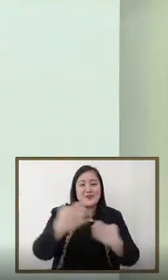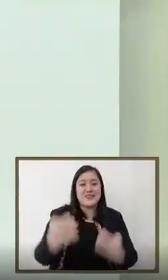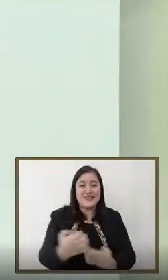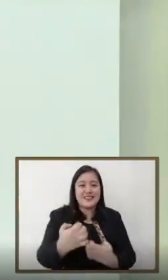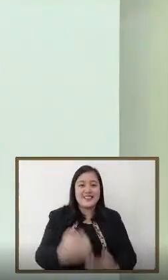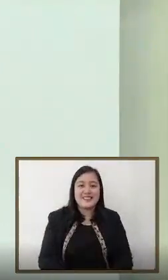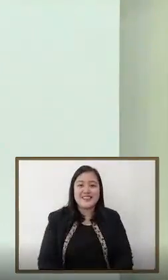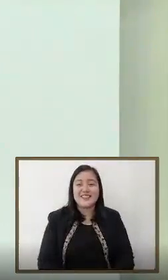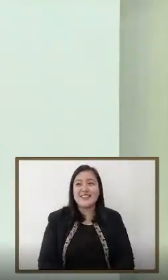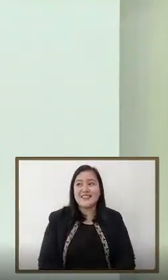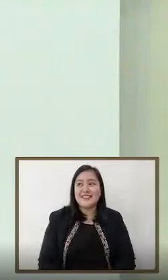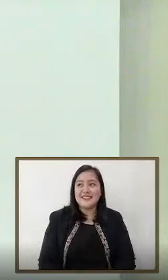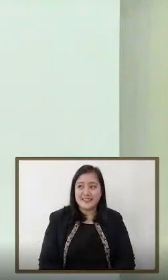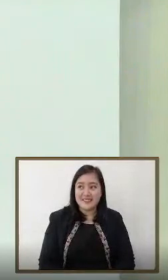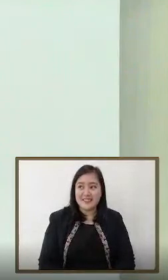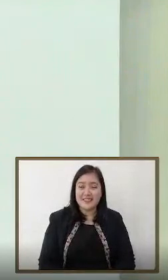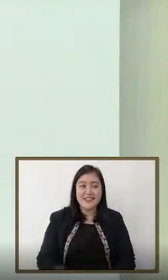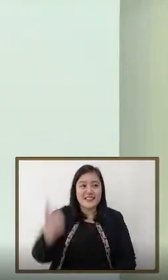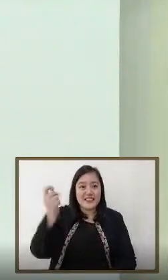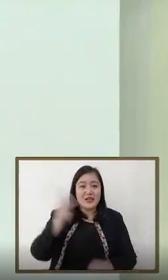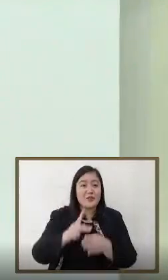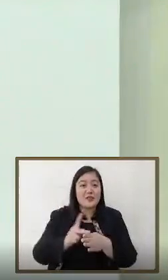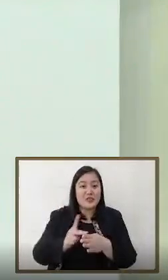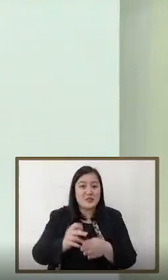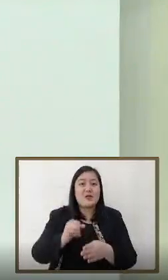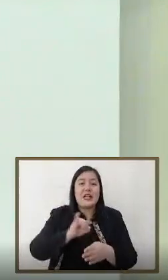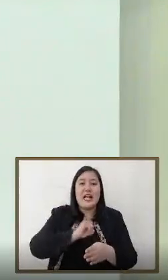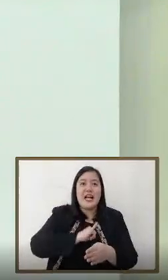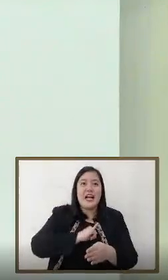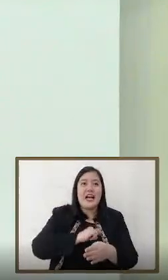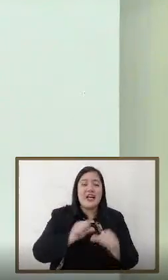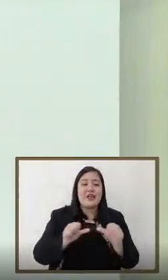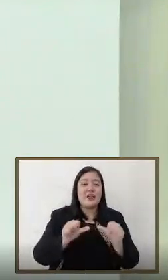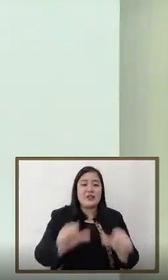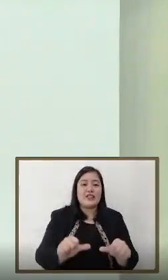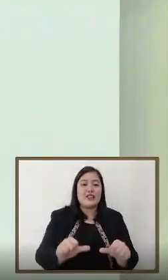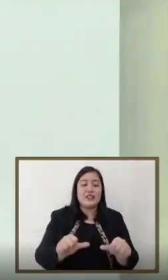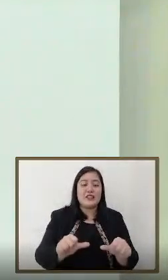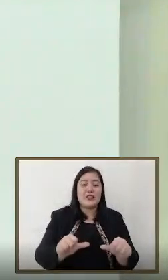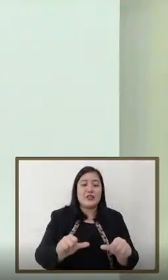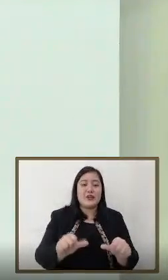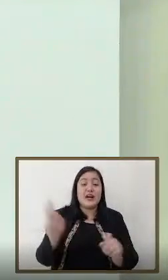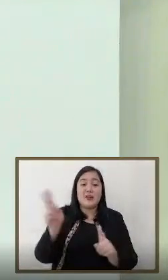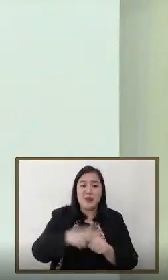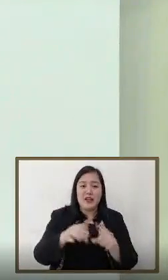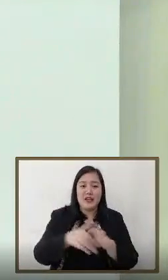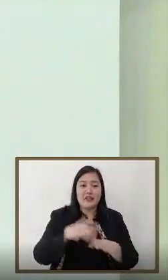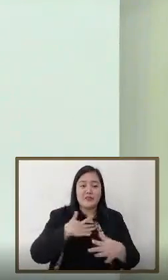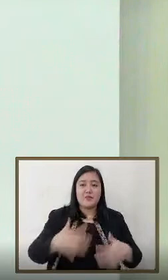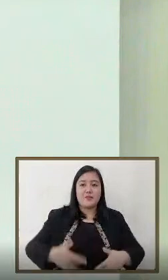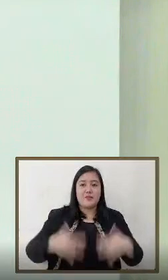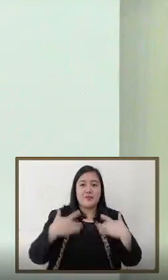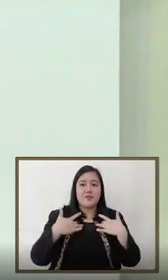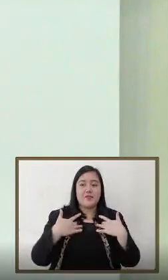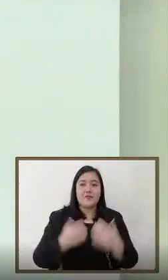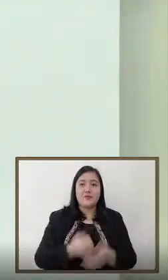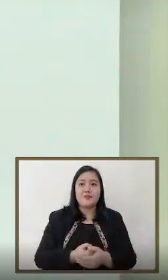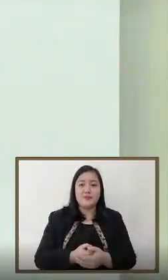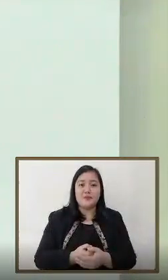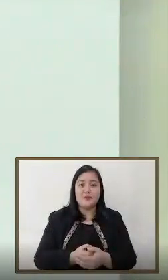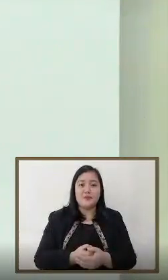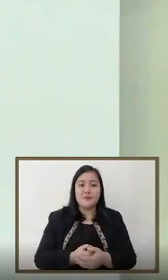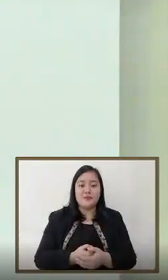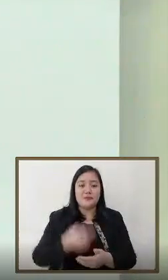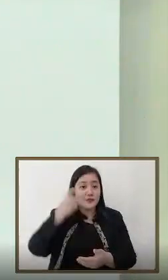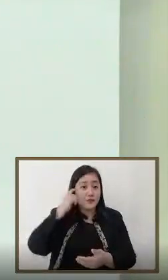principle that I hold as a first-year student of Philippine School of Scripture. So for